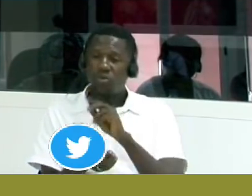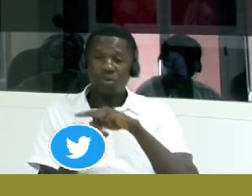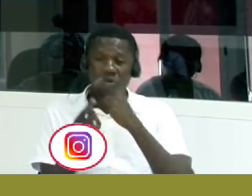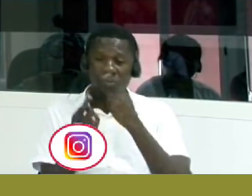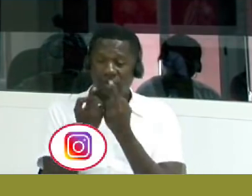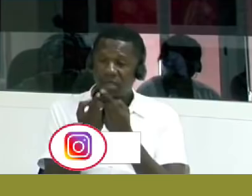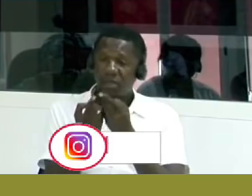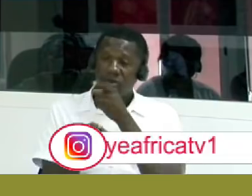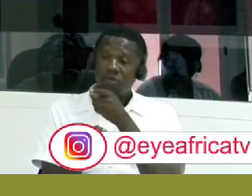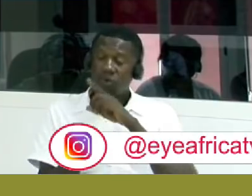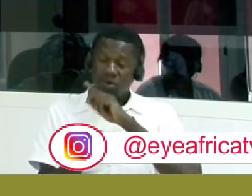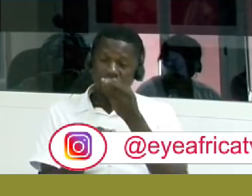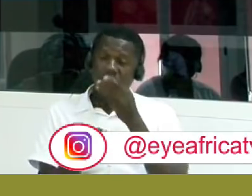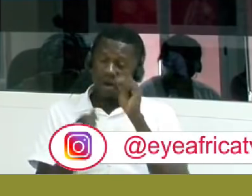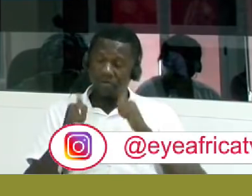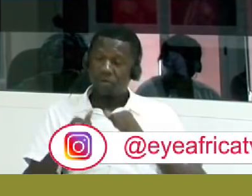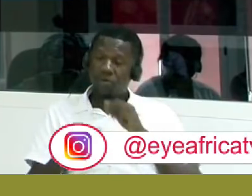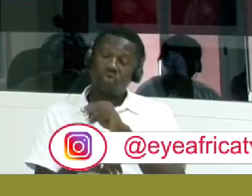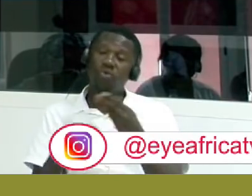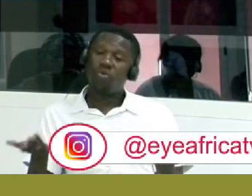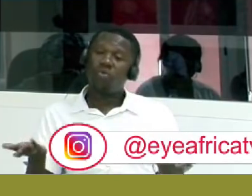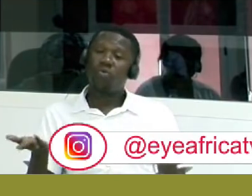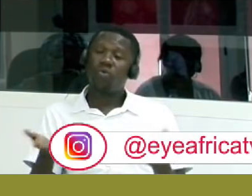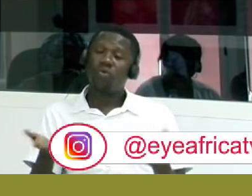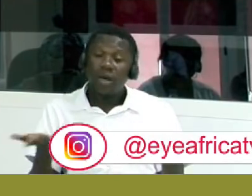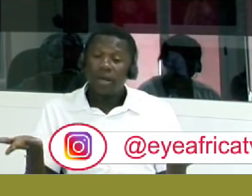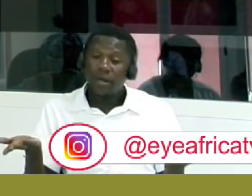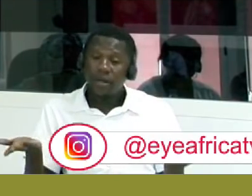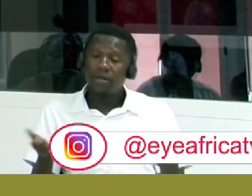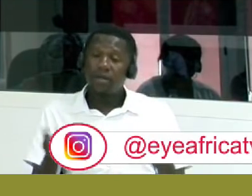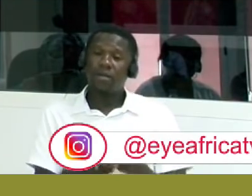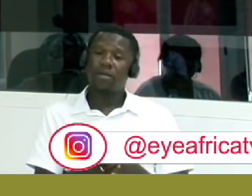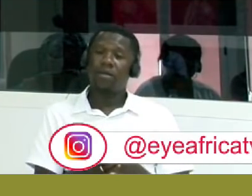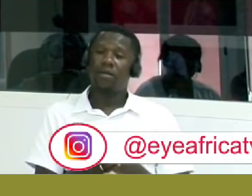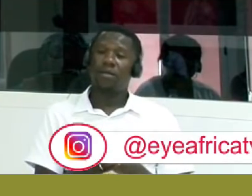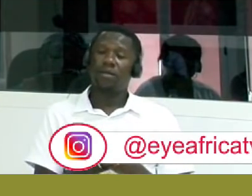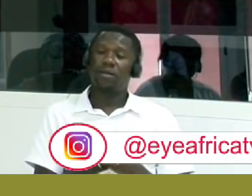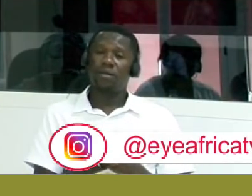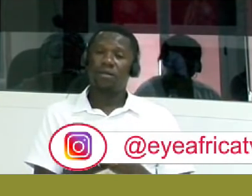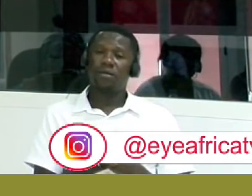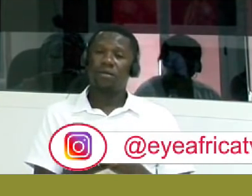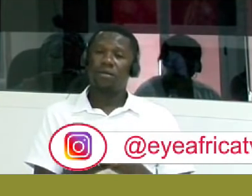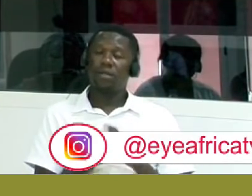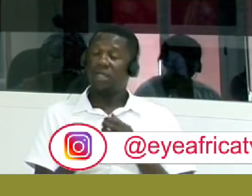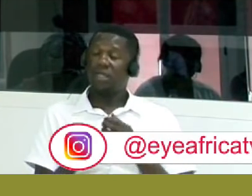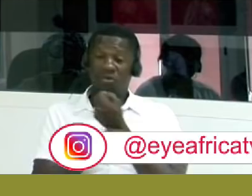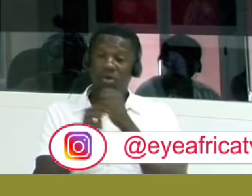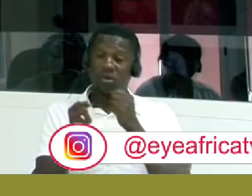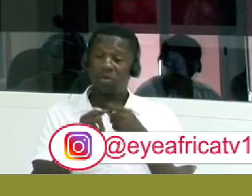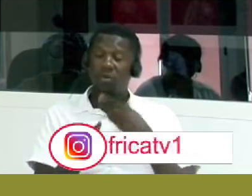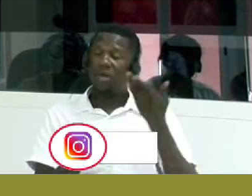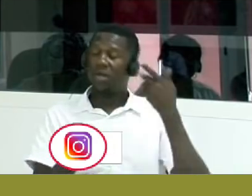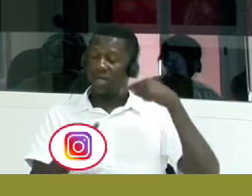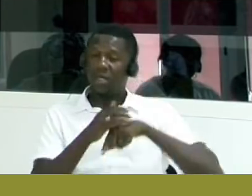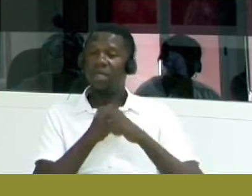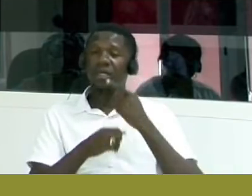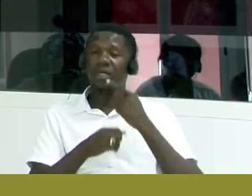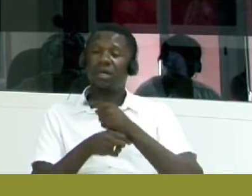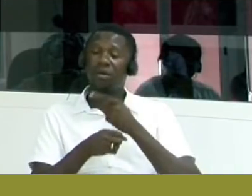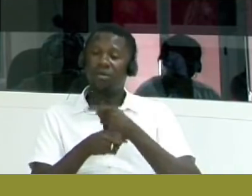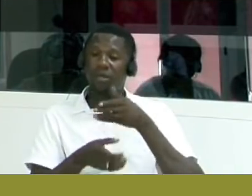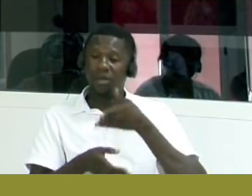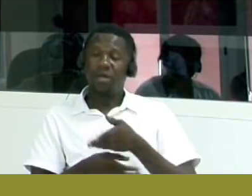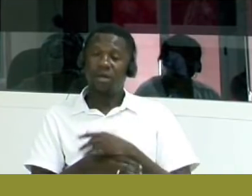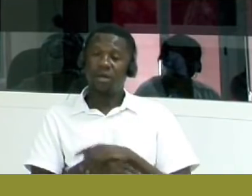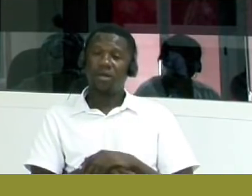things you were supposed to do? Why was it? The circumstances that we are in Gambia here. What were the